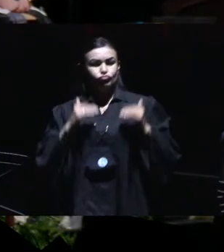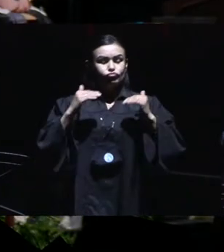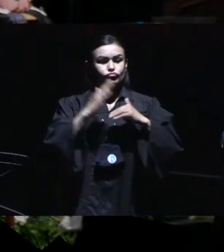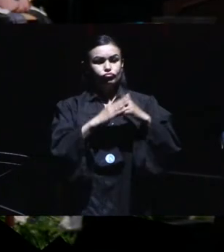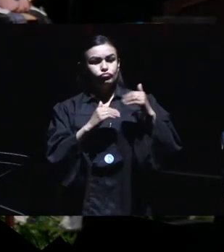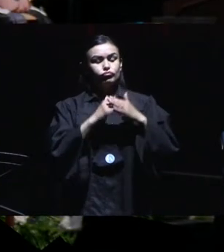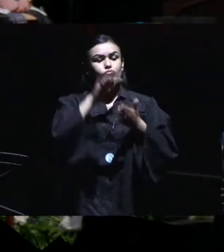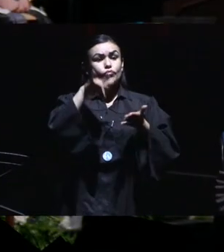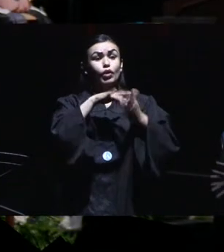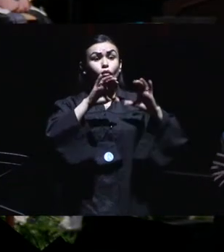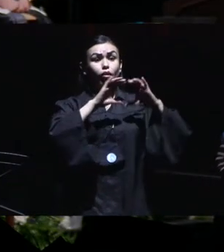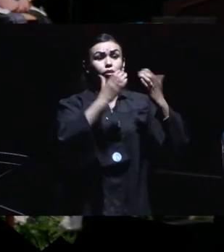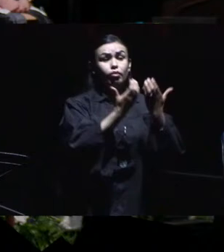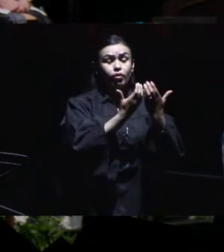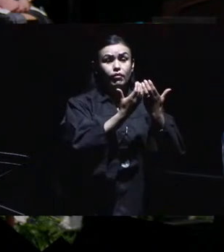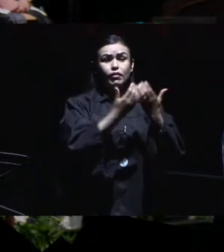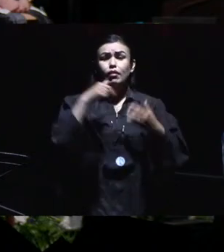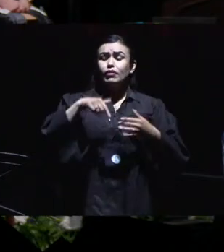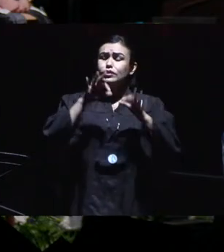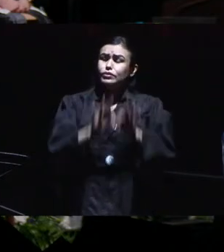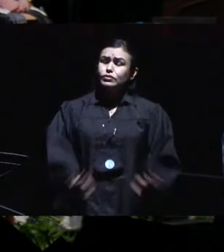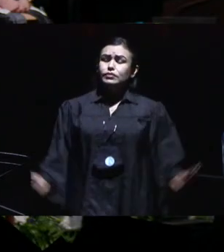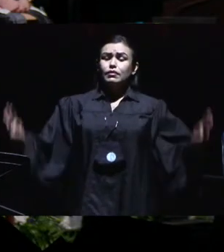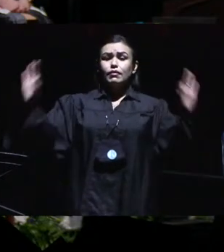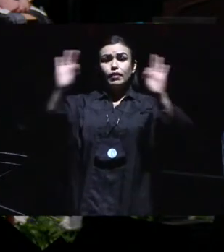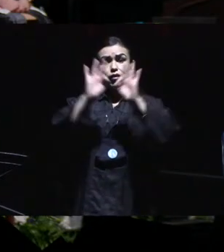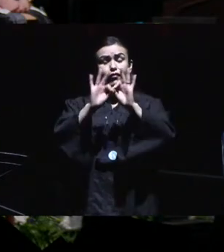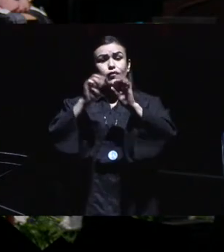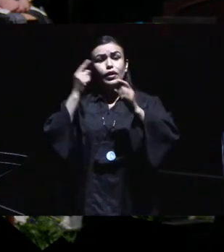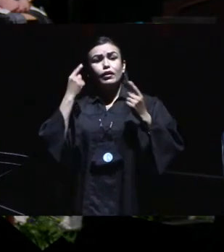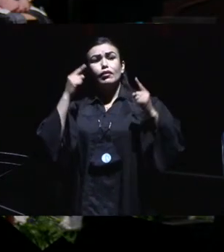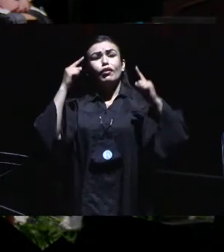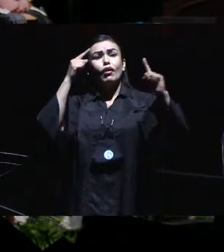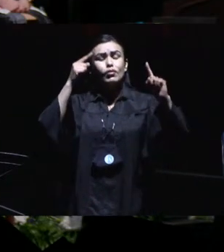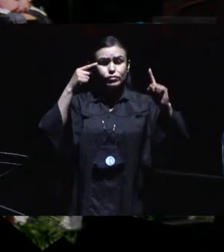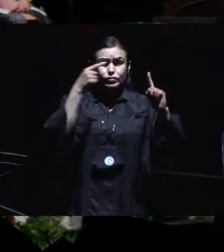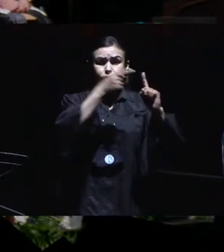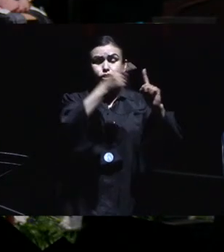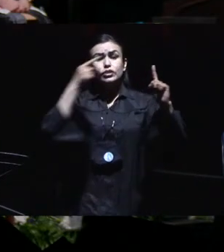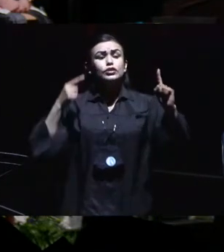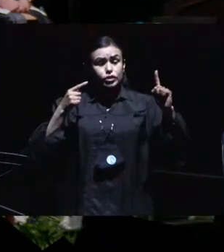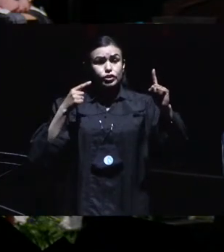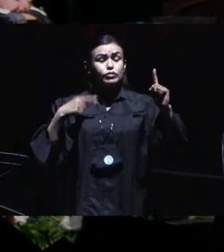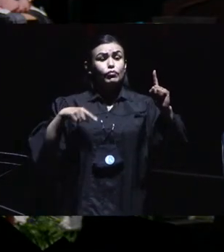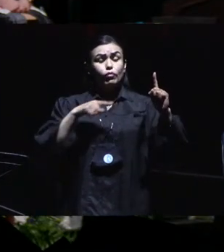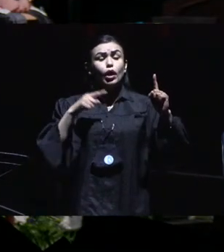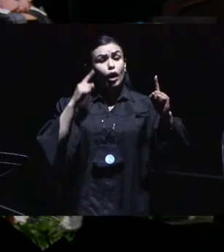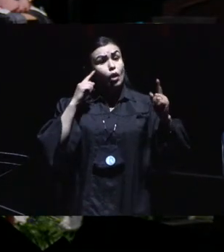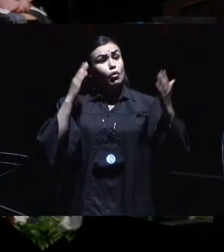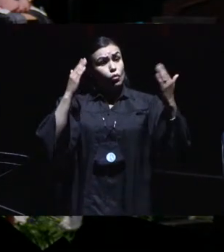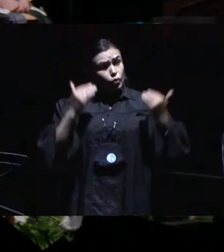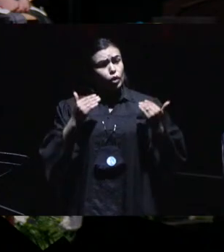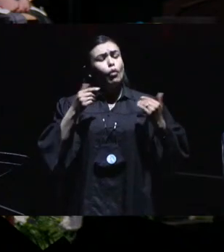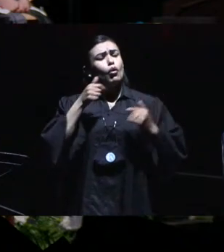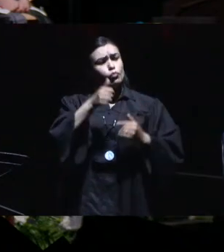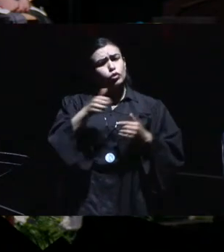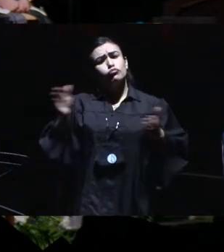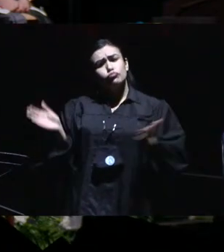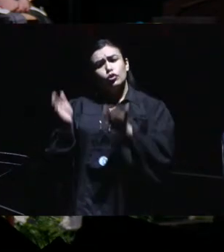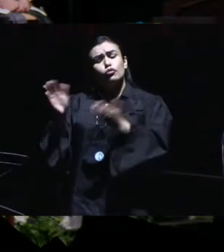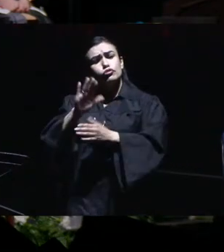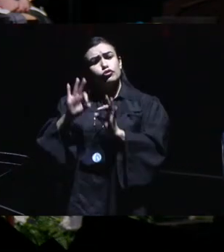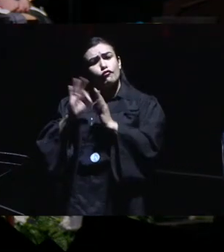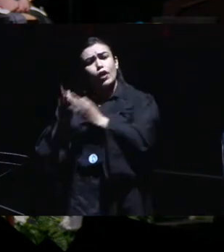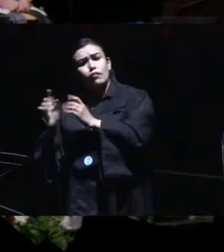class. This is a significant accomplishment. You are a role model, and we hope that you encourage others in your family to follow in your